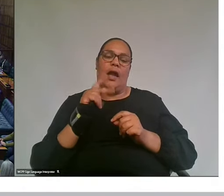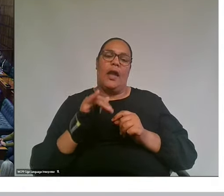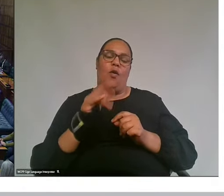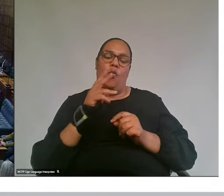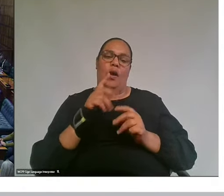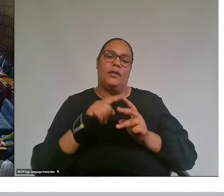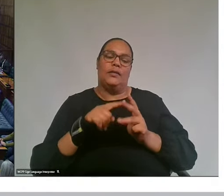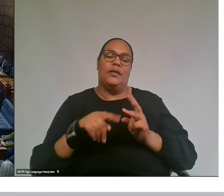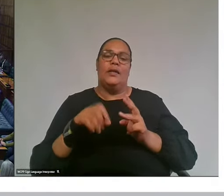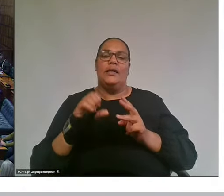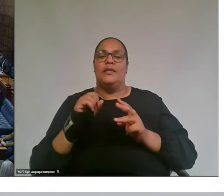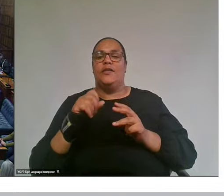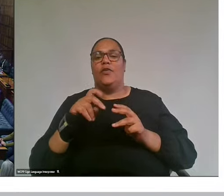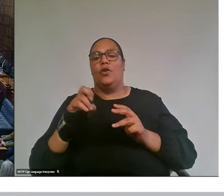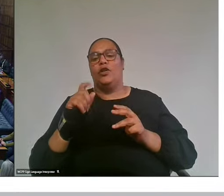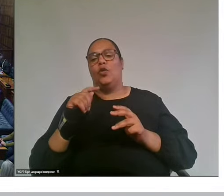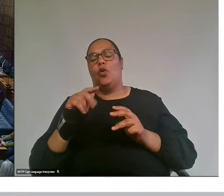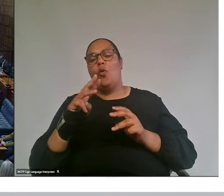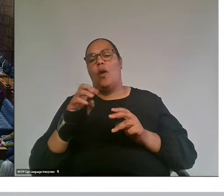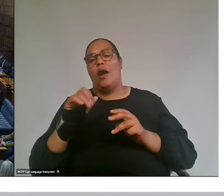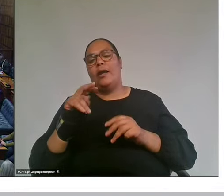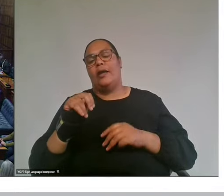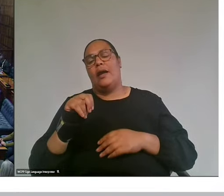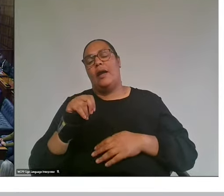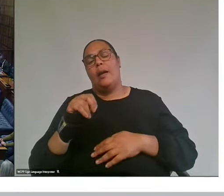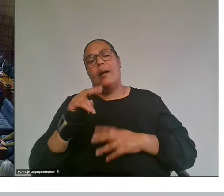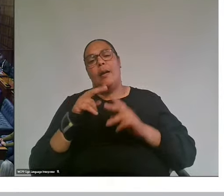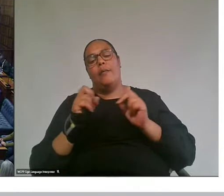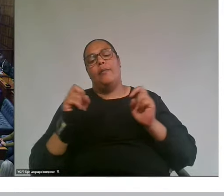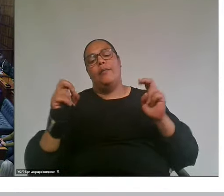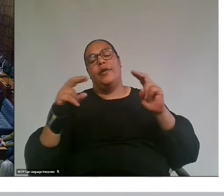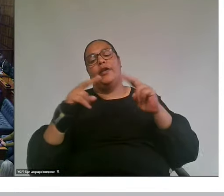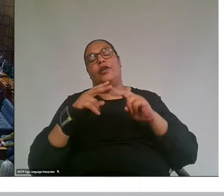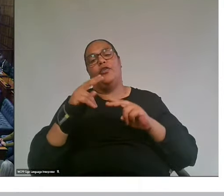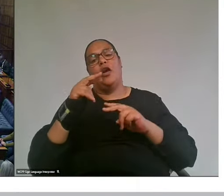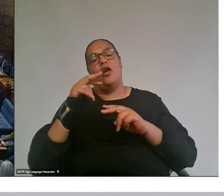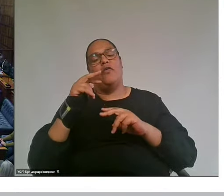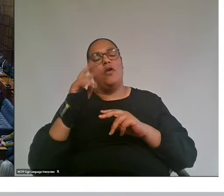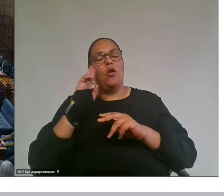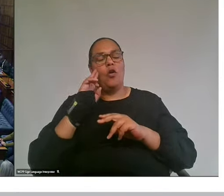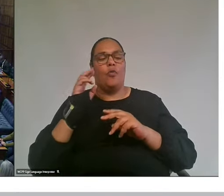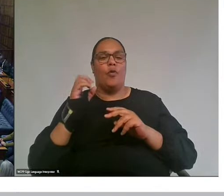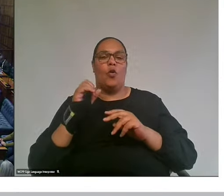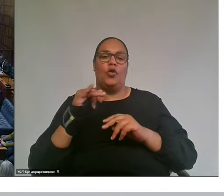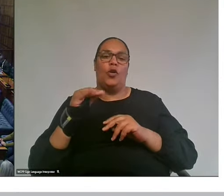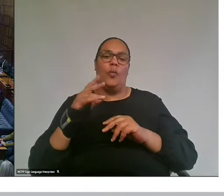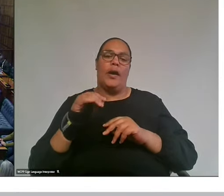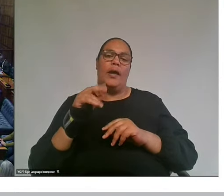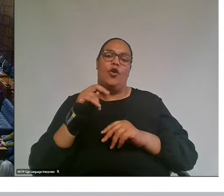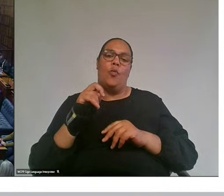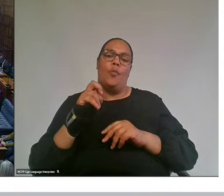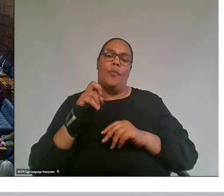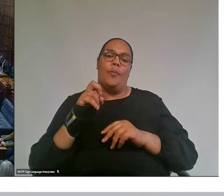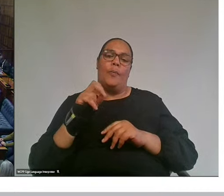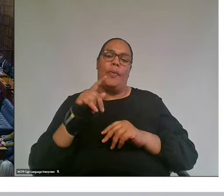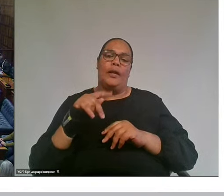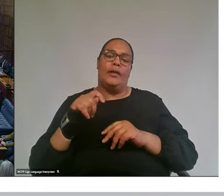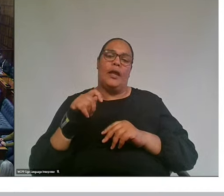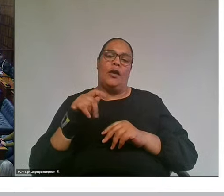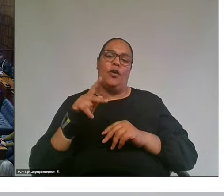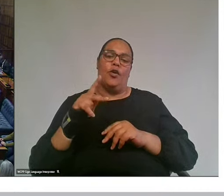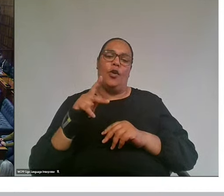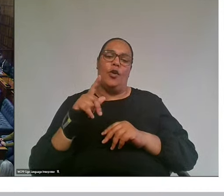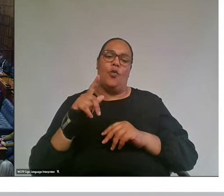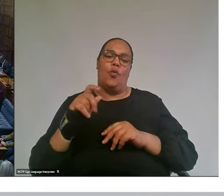cesil wines toana wines The Bridge of Hope wines clist wines Lal wines paron cler